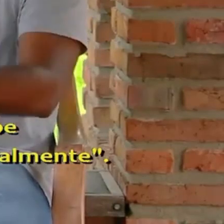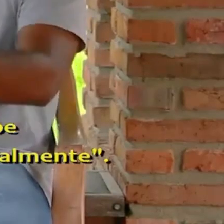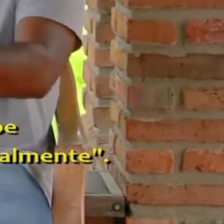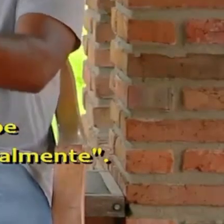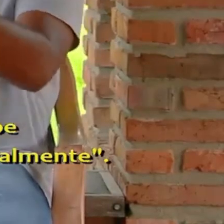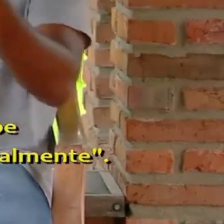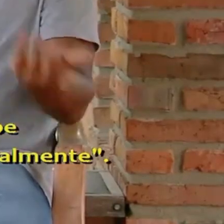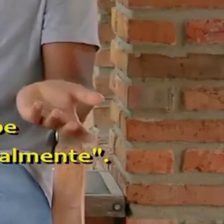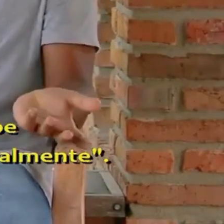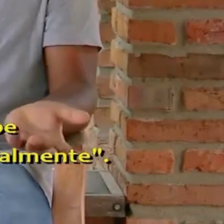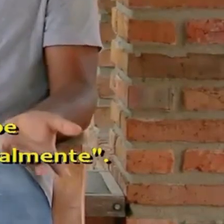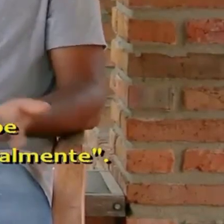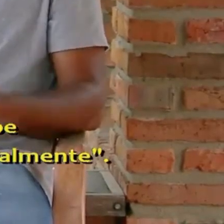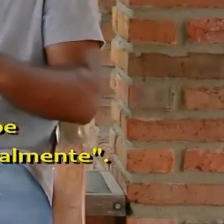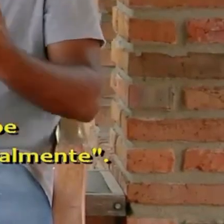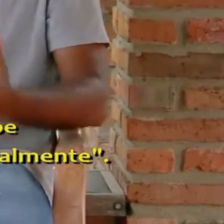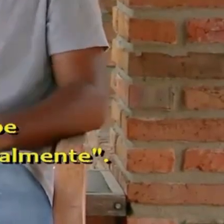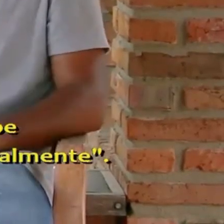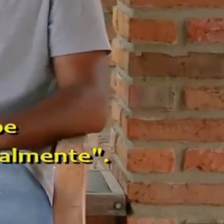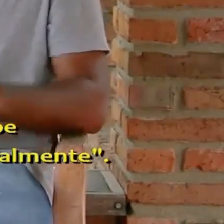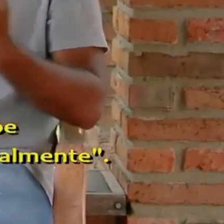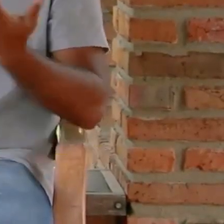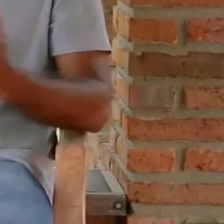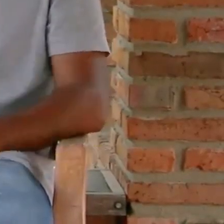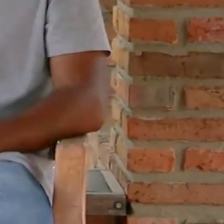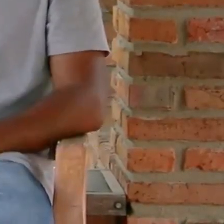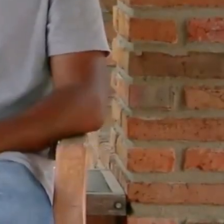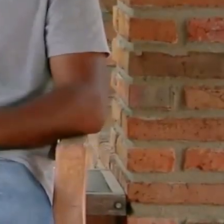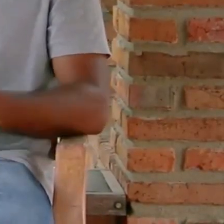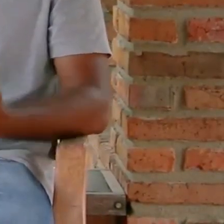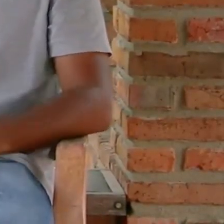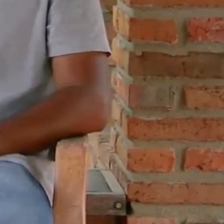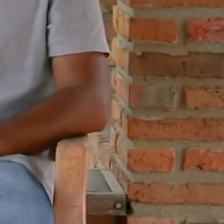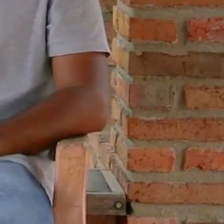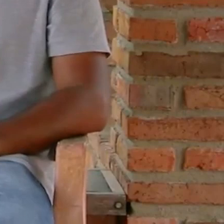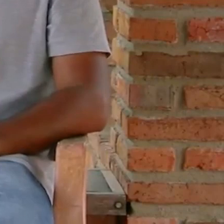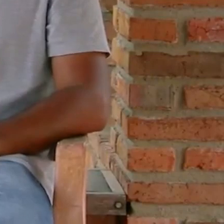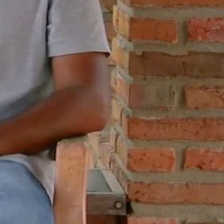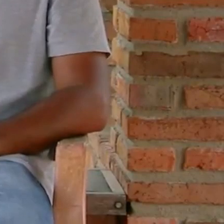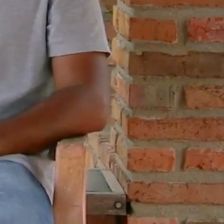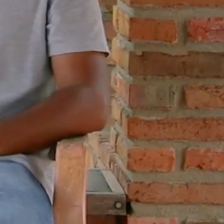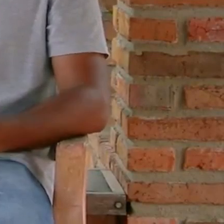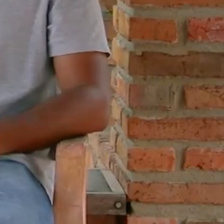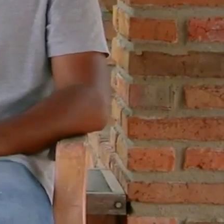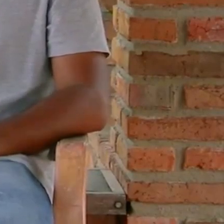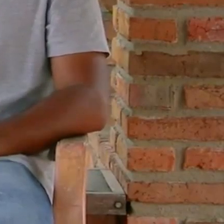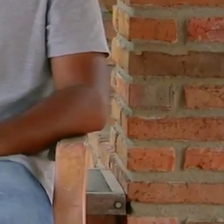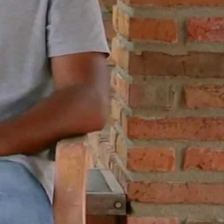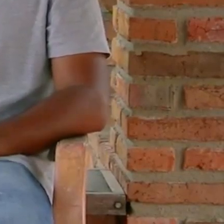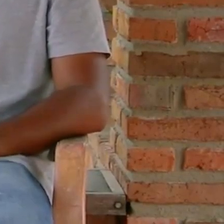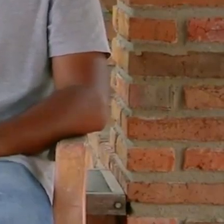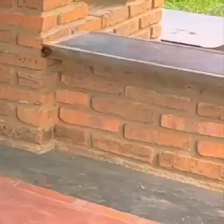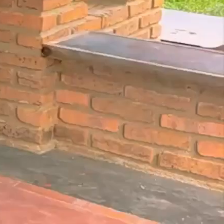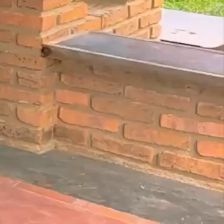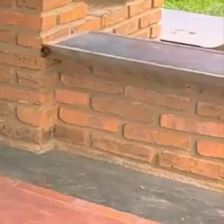makes me feel really nice is to know that there is natural water fountains. maybe for Brazilian people,